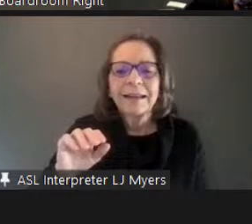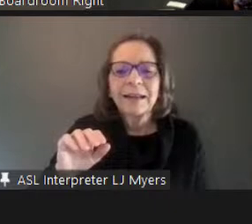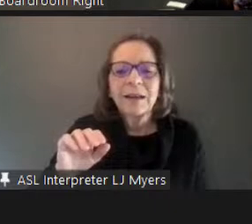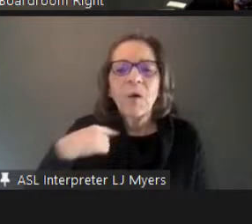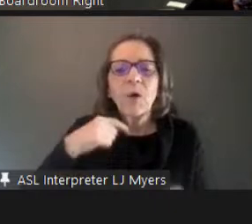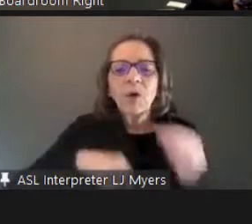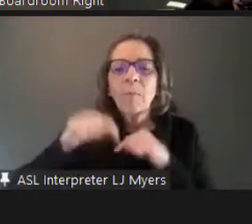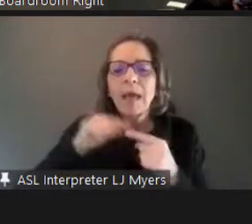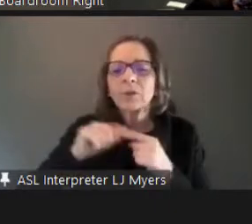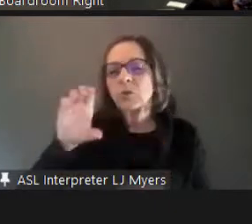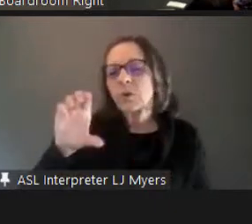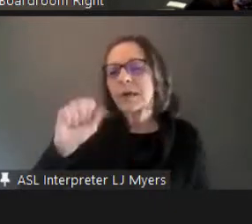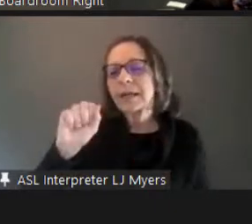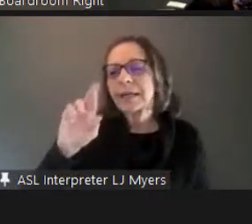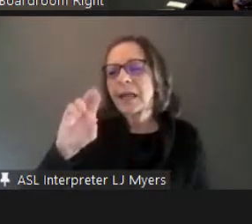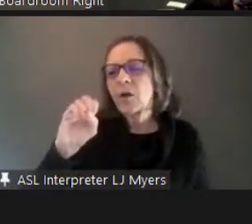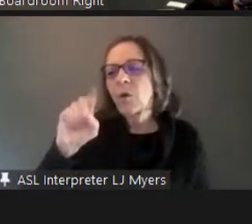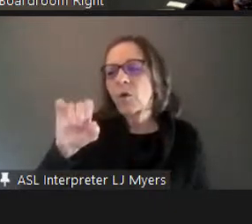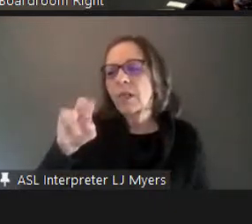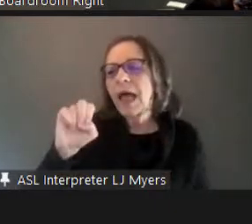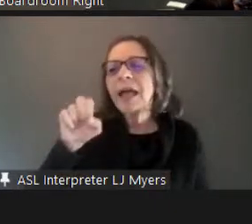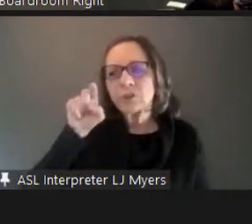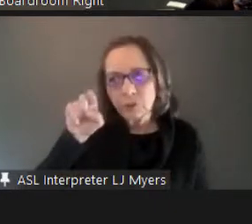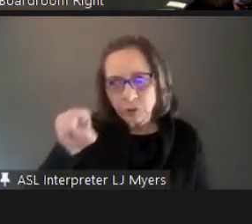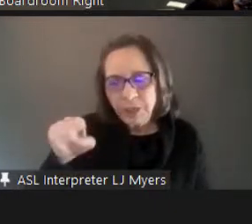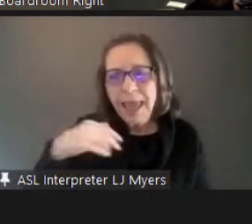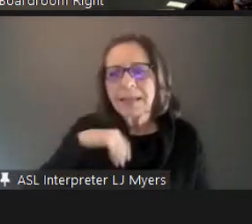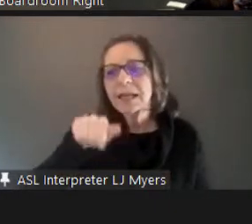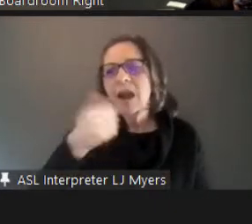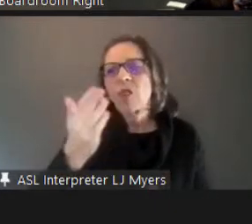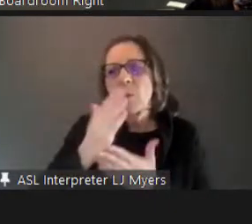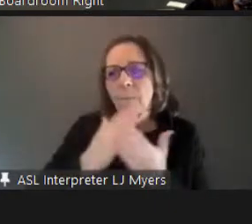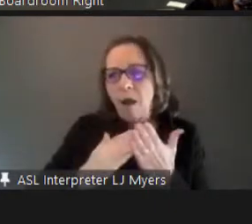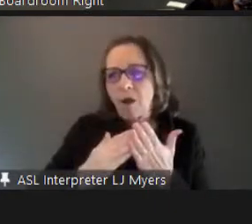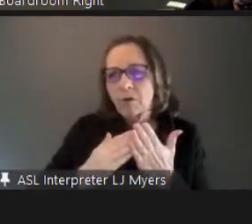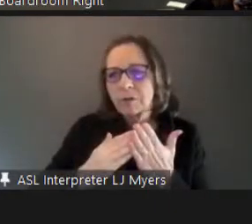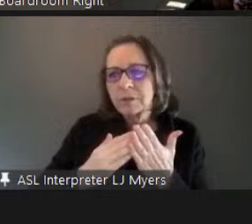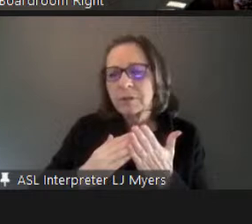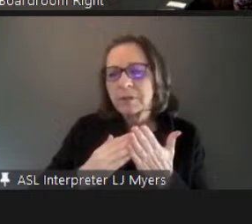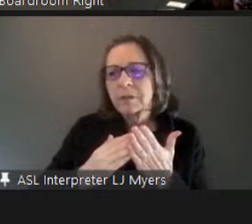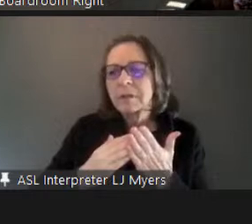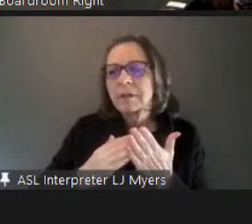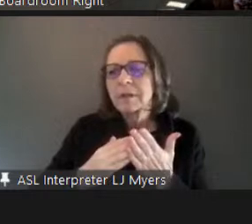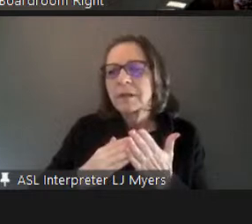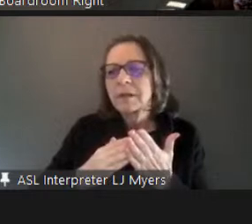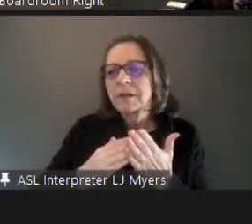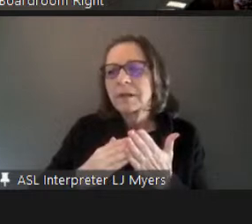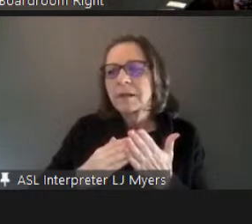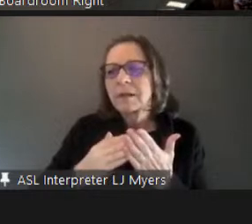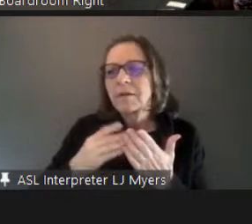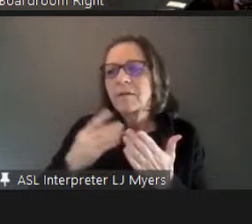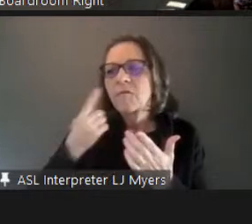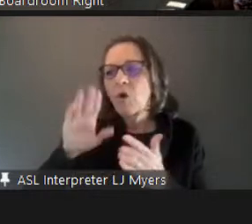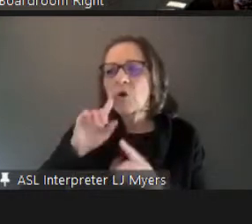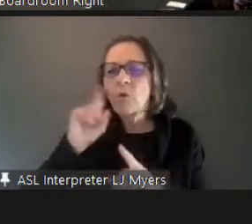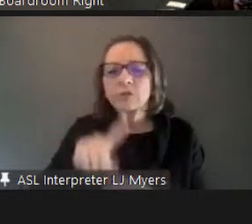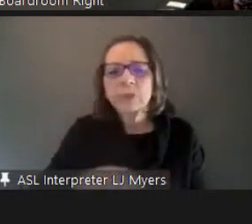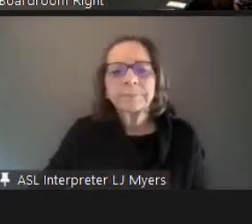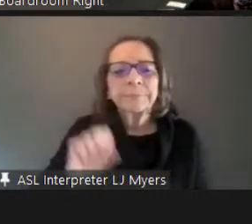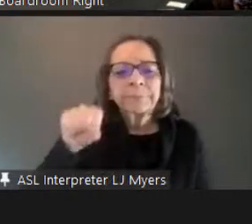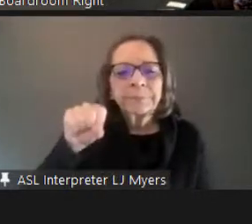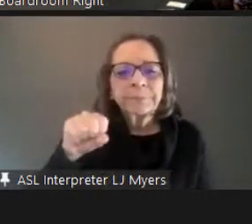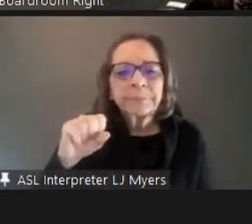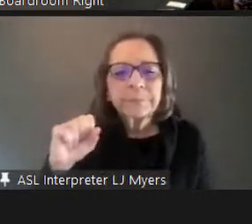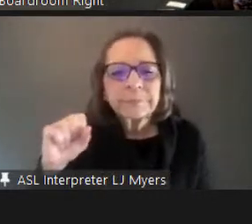back to Caroline because I know Caroline had another portion to her question. So you can, yeah. Appreciate it. Sorry.